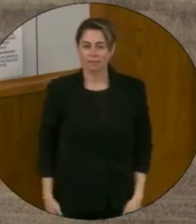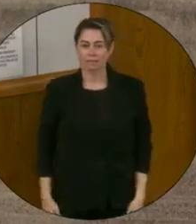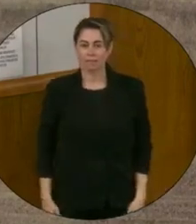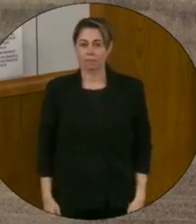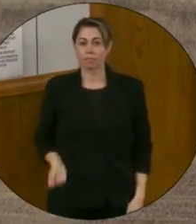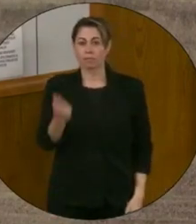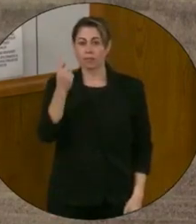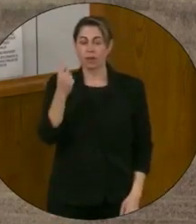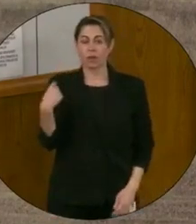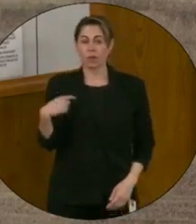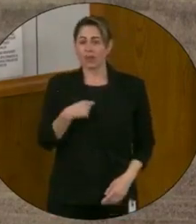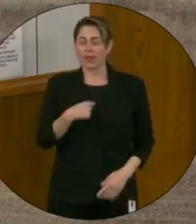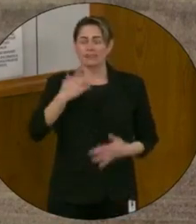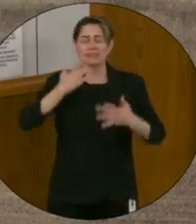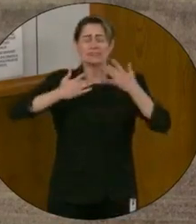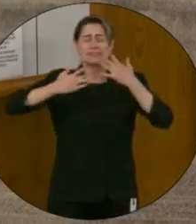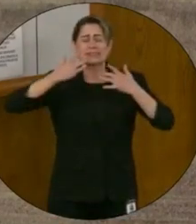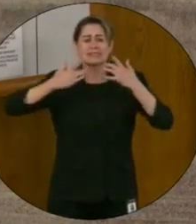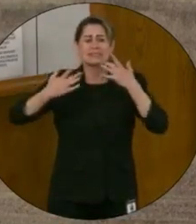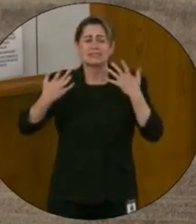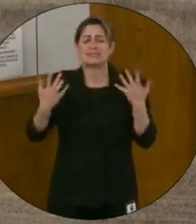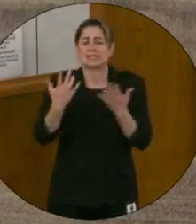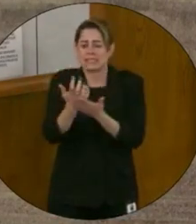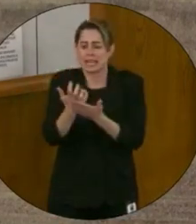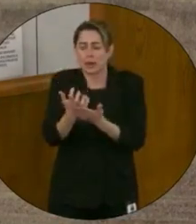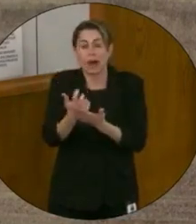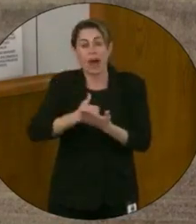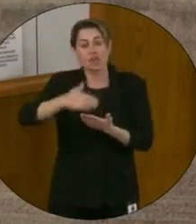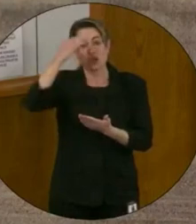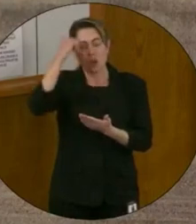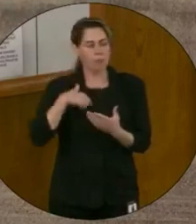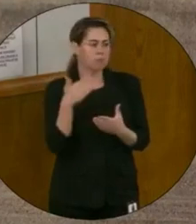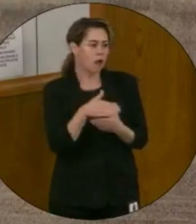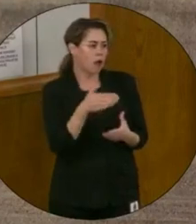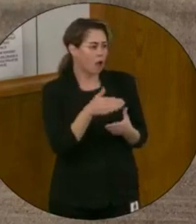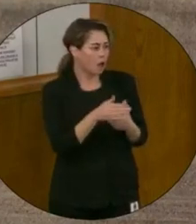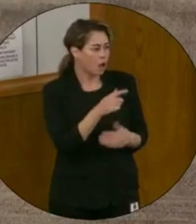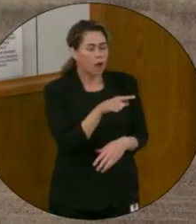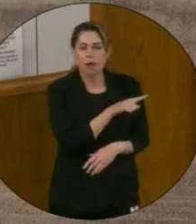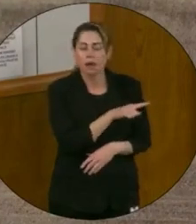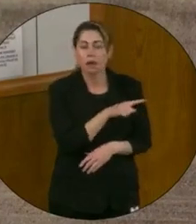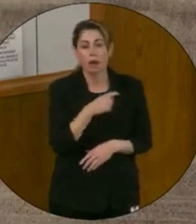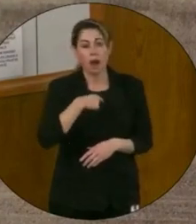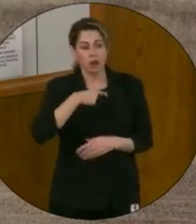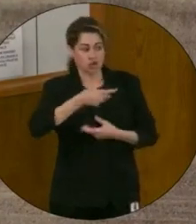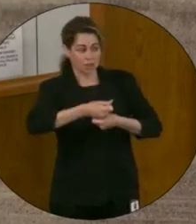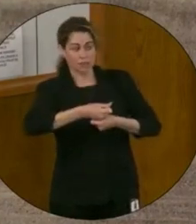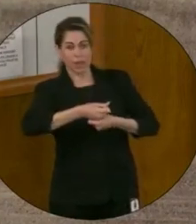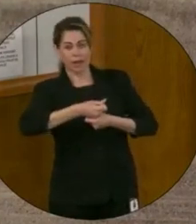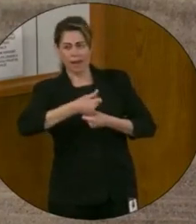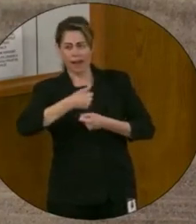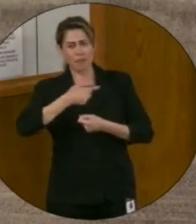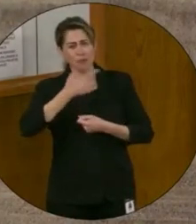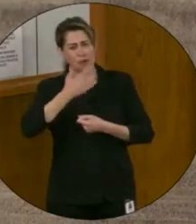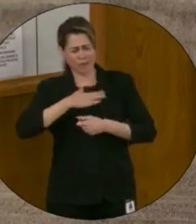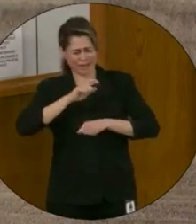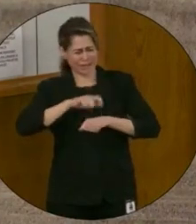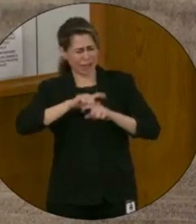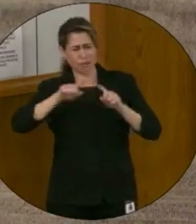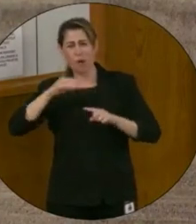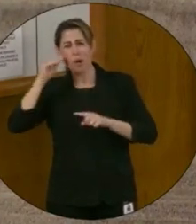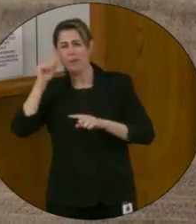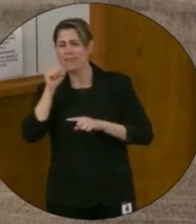We are desperate, and I know that I'm a pain in the neck, and believe me, I have better things to do with my time than to sit